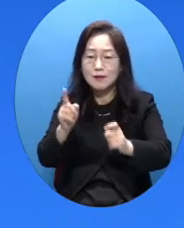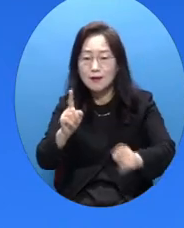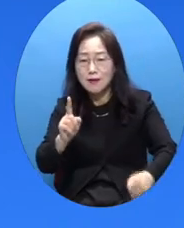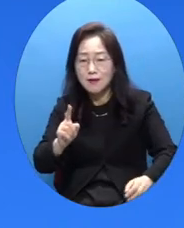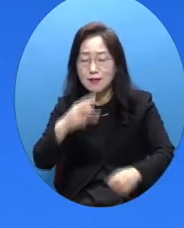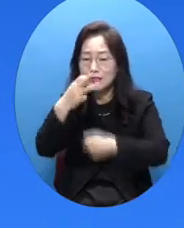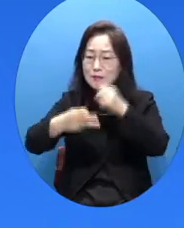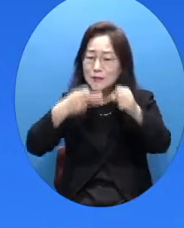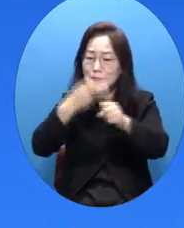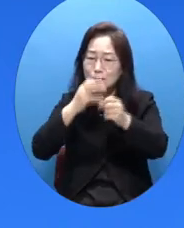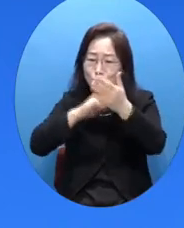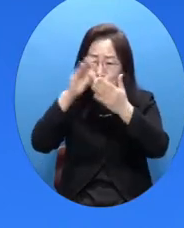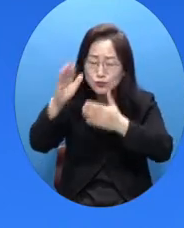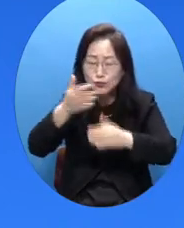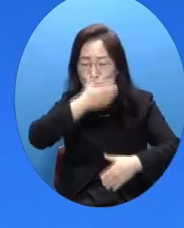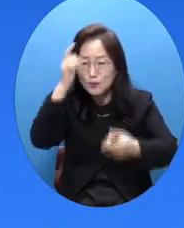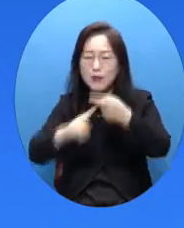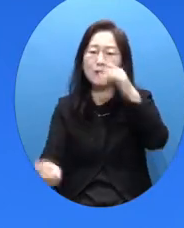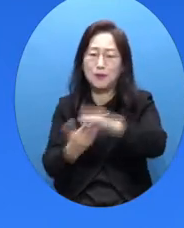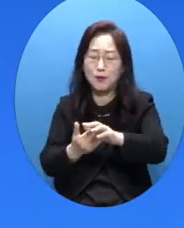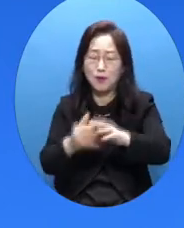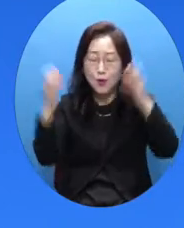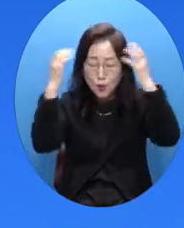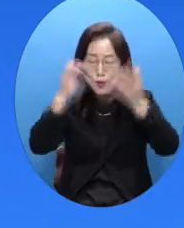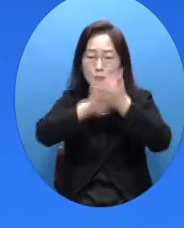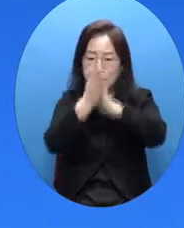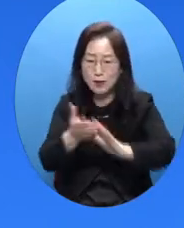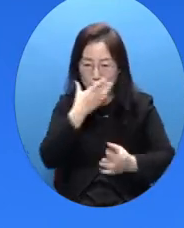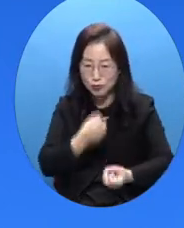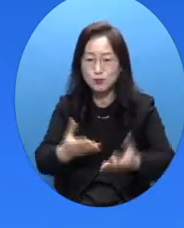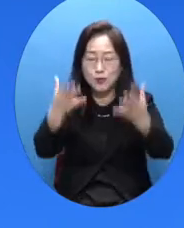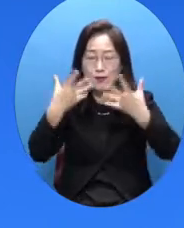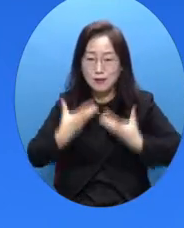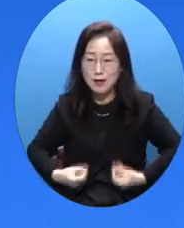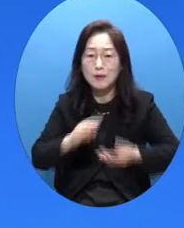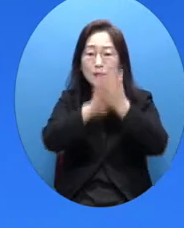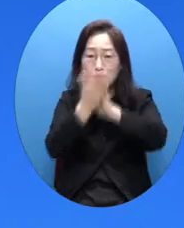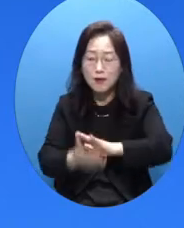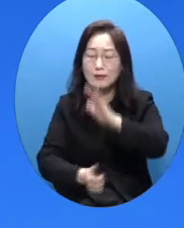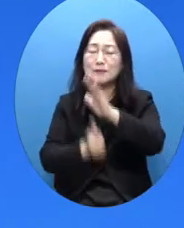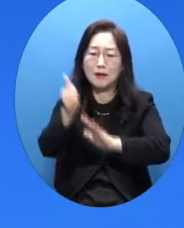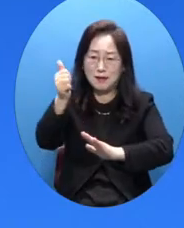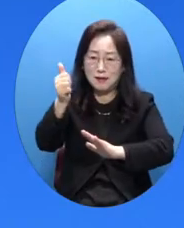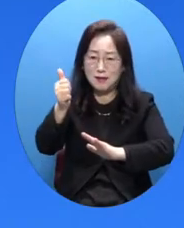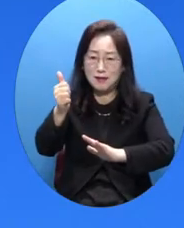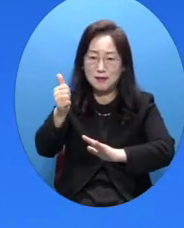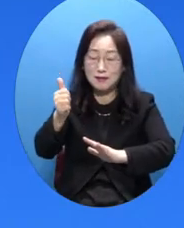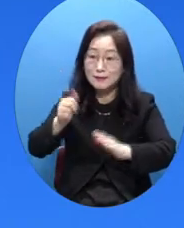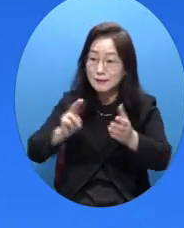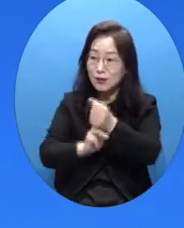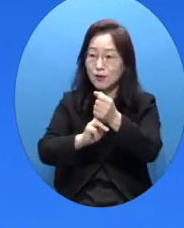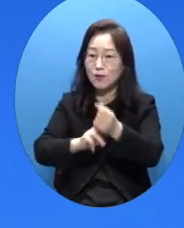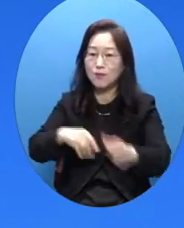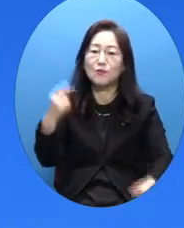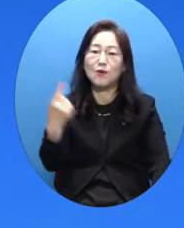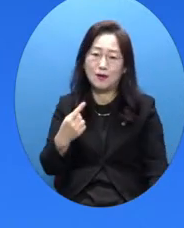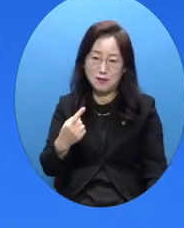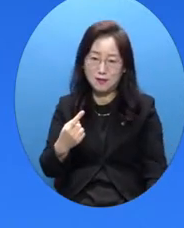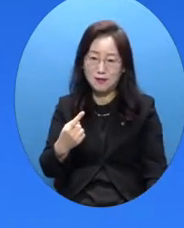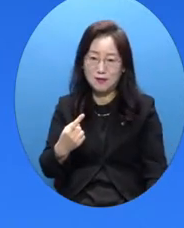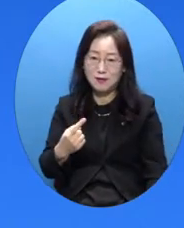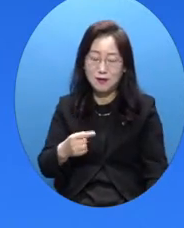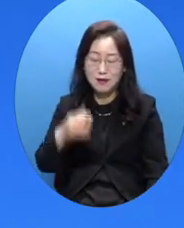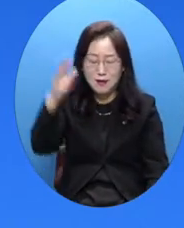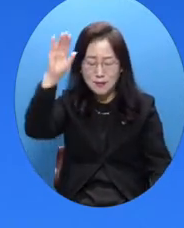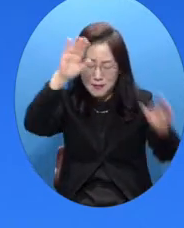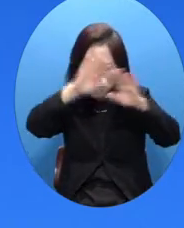I hereby put you in charge of the whole land of Egypt within 13 years his dreams came to pass his despair turn into hope